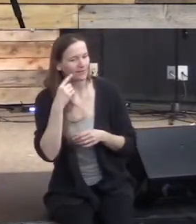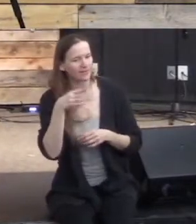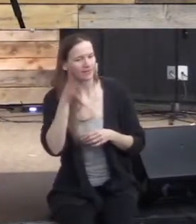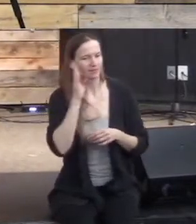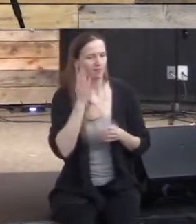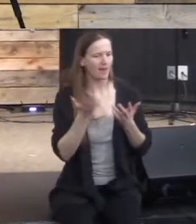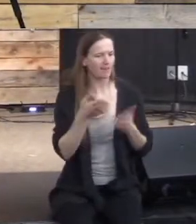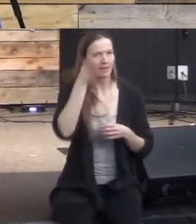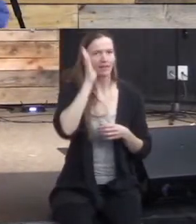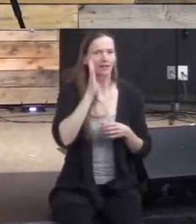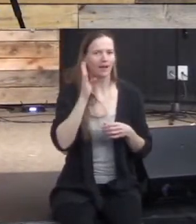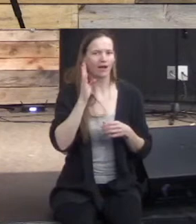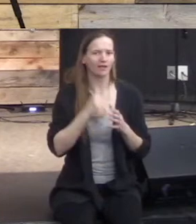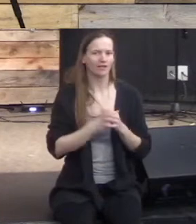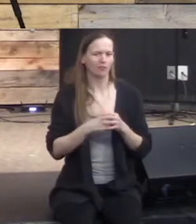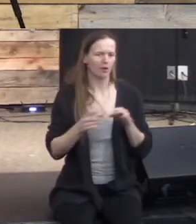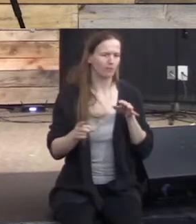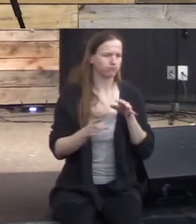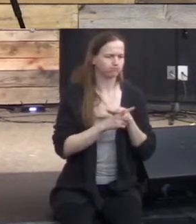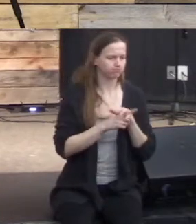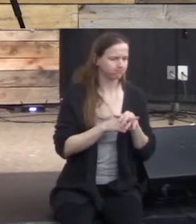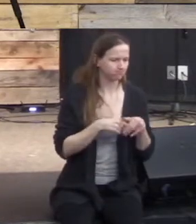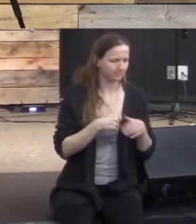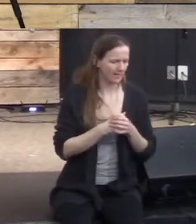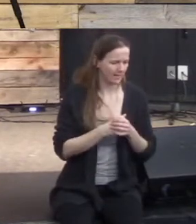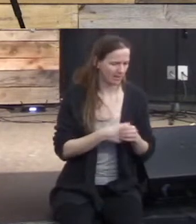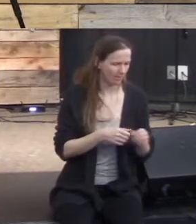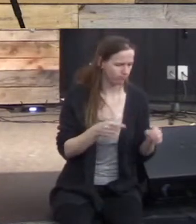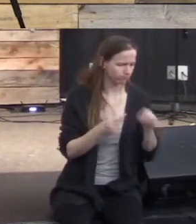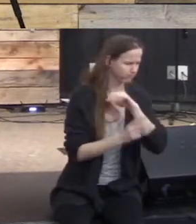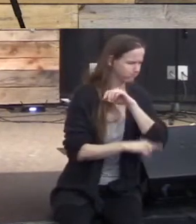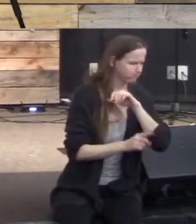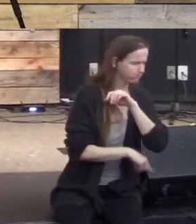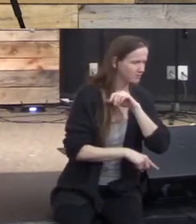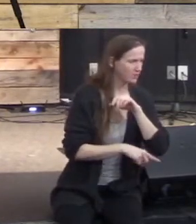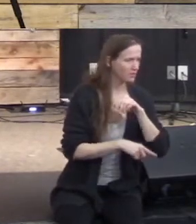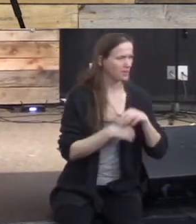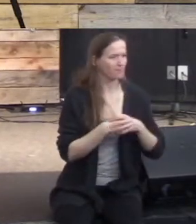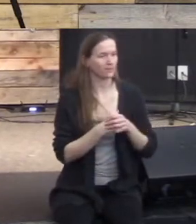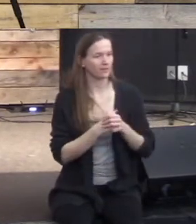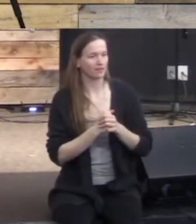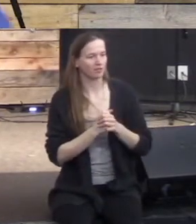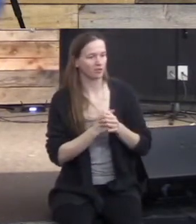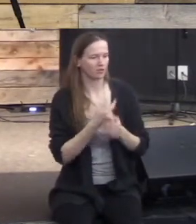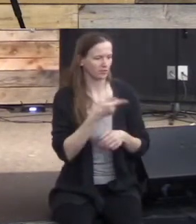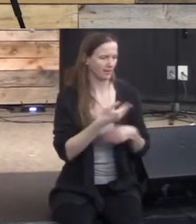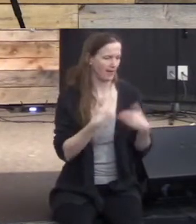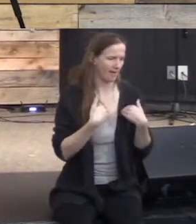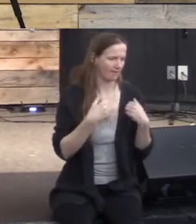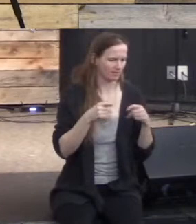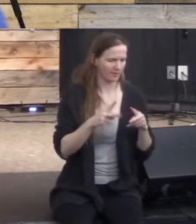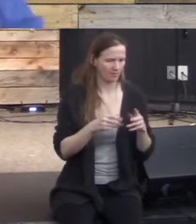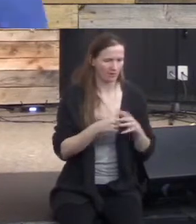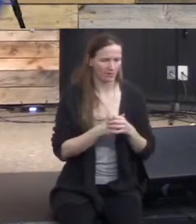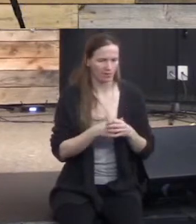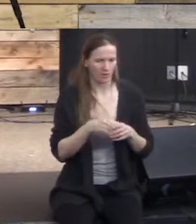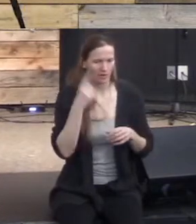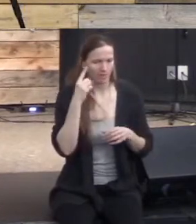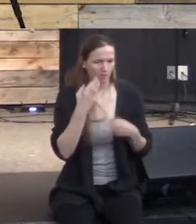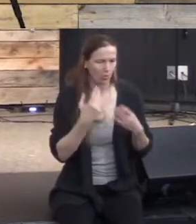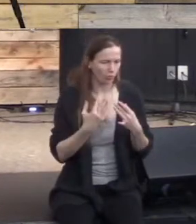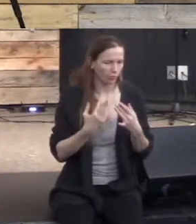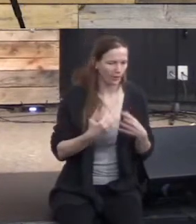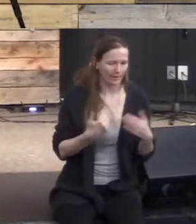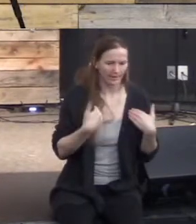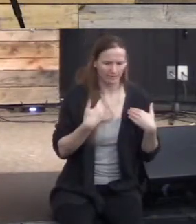for being a deceiver. You have the opportunity just to be stalwart and intense and hanging on to every word, but you took matters into your own hands.